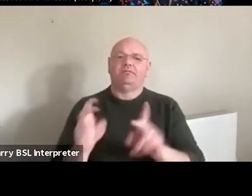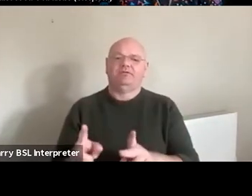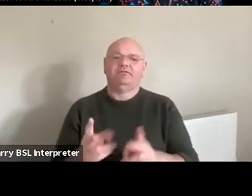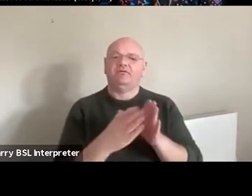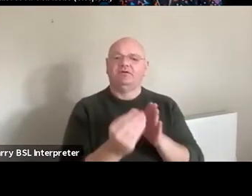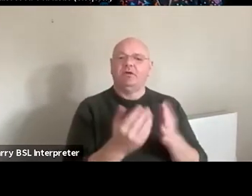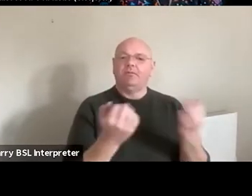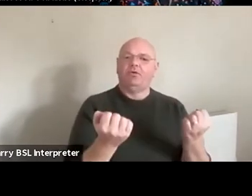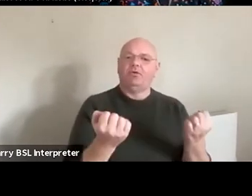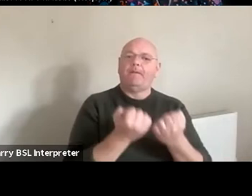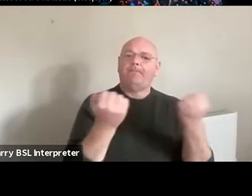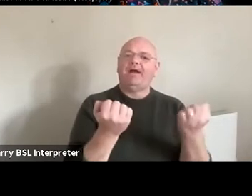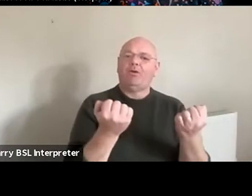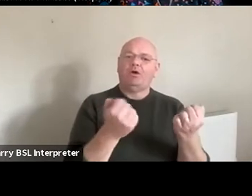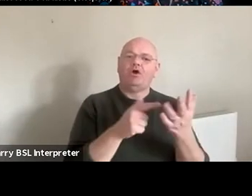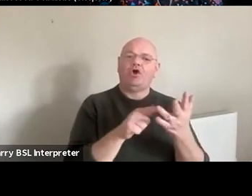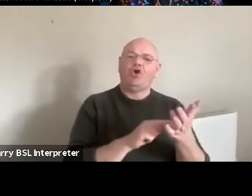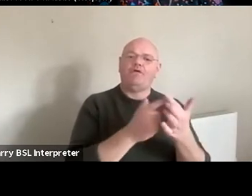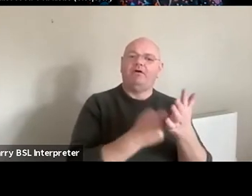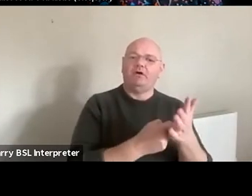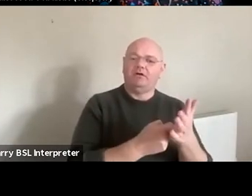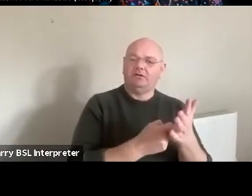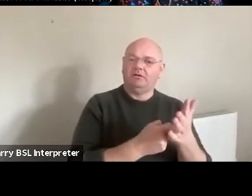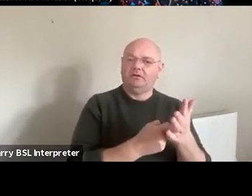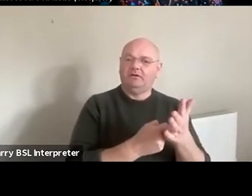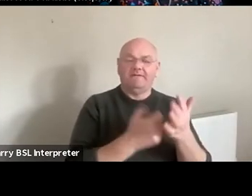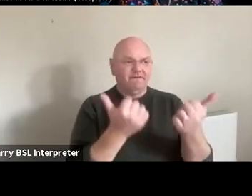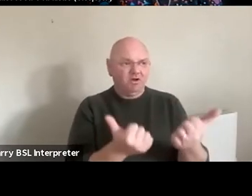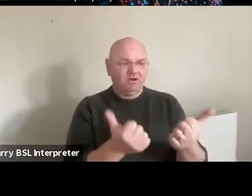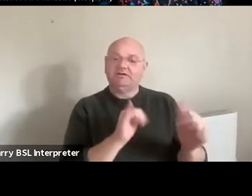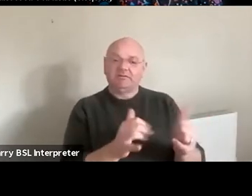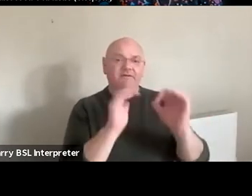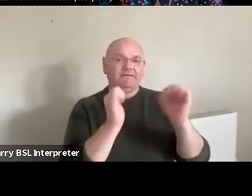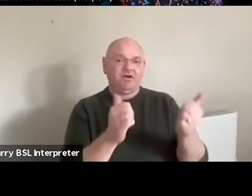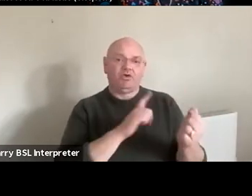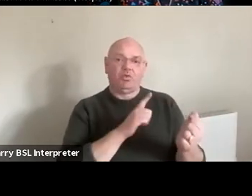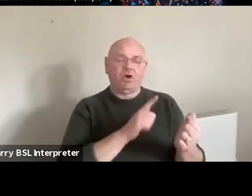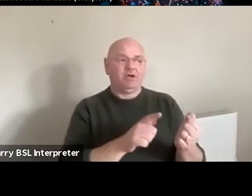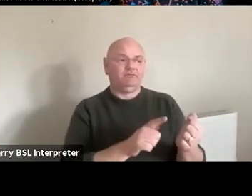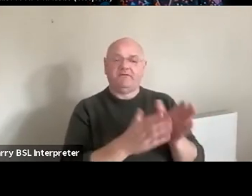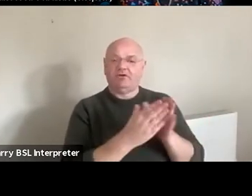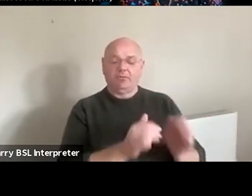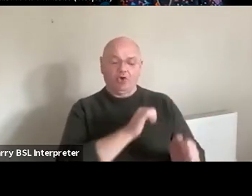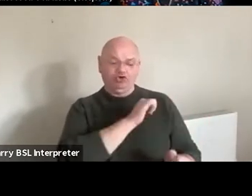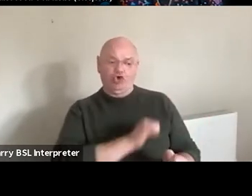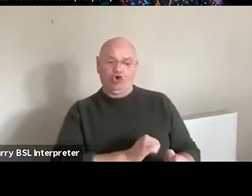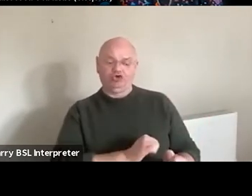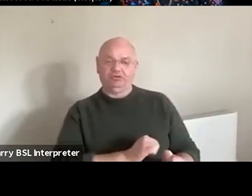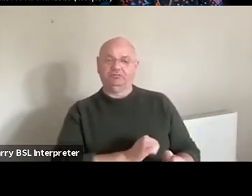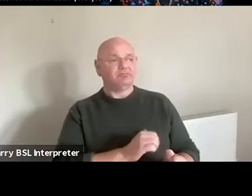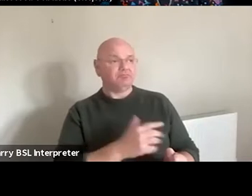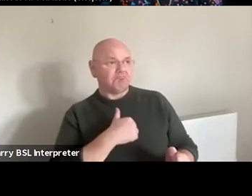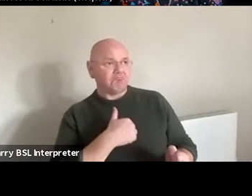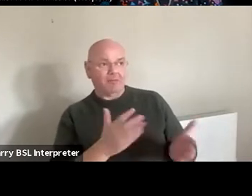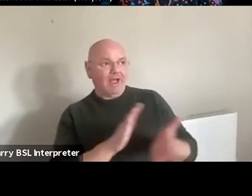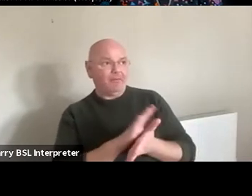use, like a surgeon. I'm quite happy for a surgeon with a certain degree of authority to have power over my life in a way that I wouldn't let other people, for